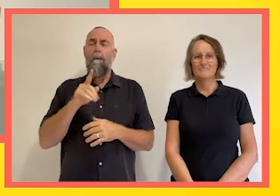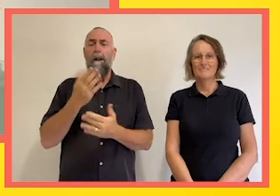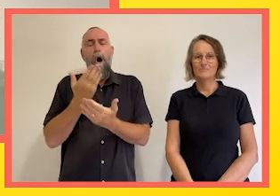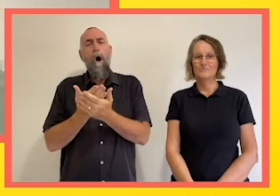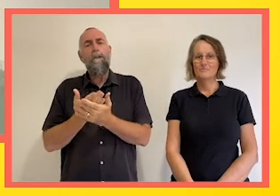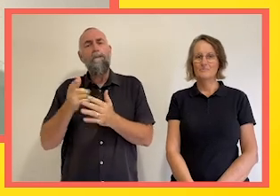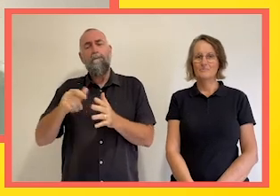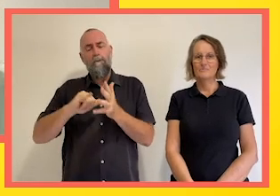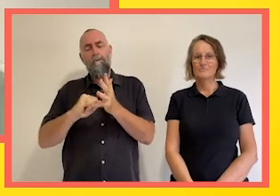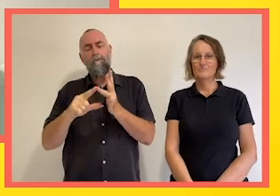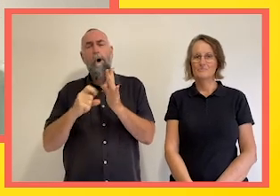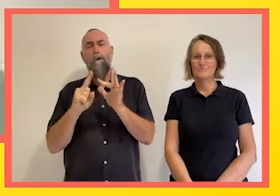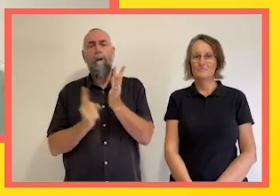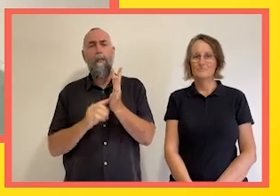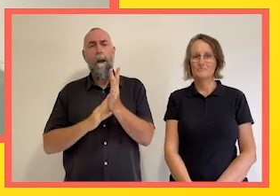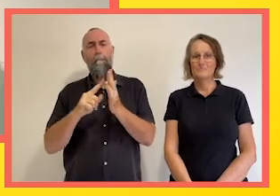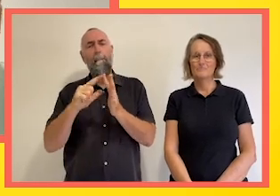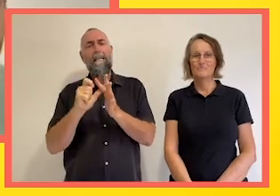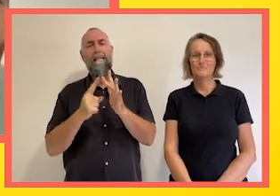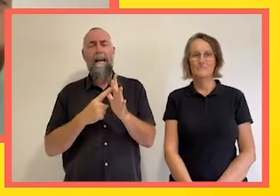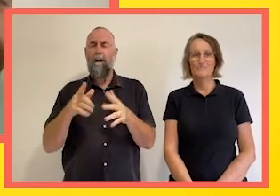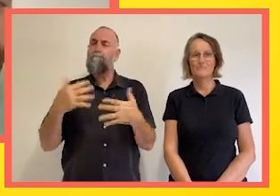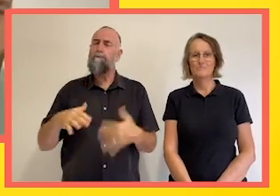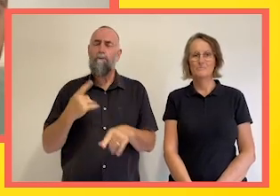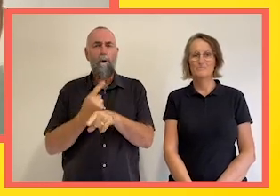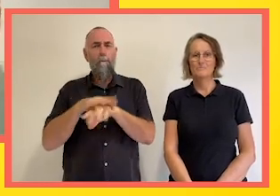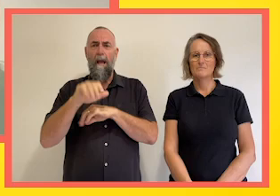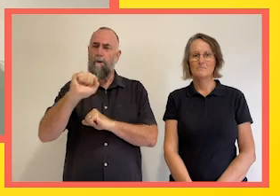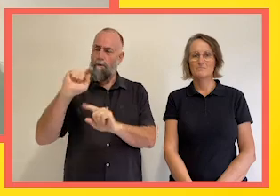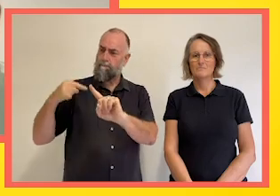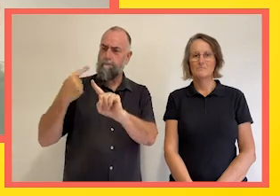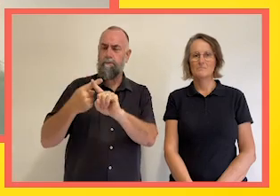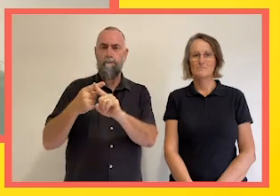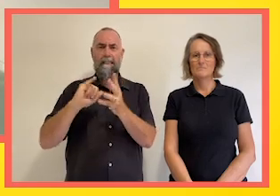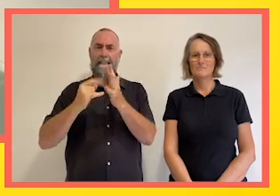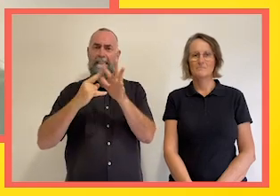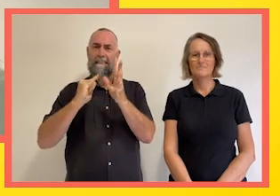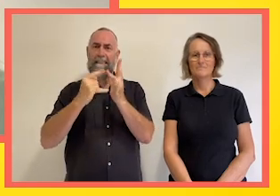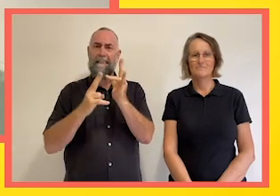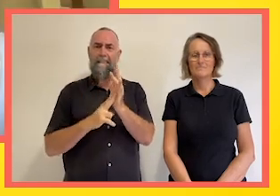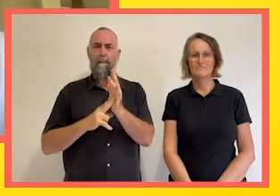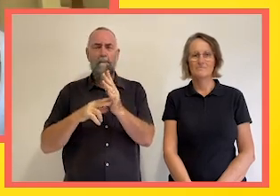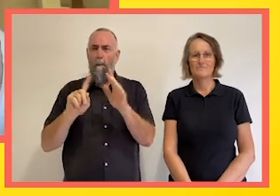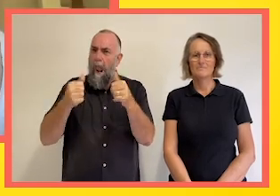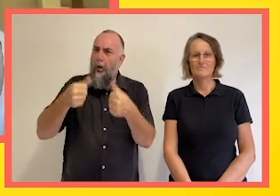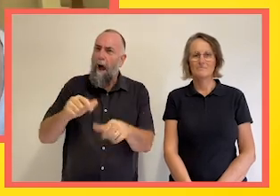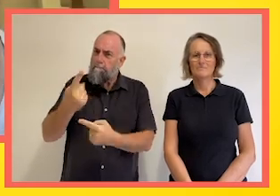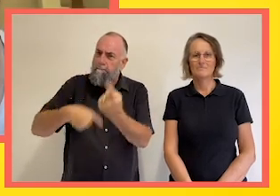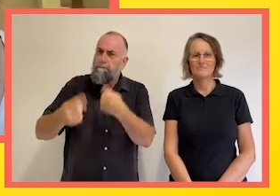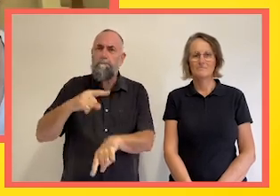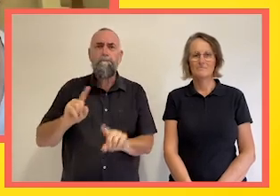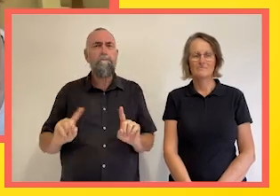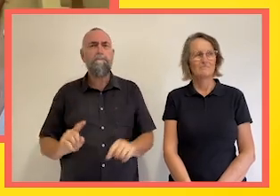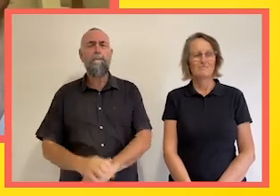said on social media that it wasn't a smooth season. Can you talk us through it? What's the season been like? It was just such a